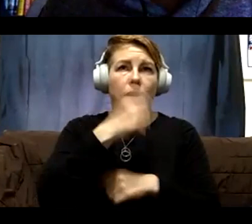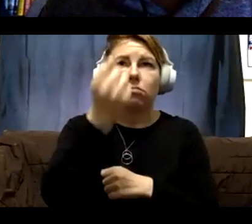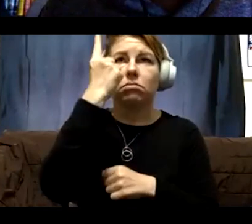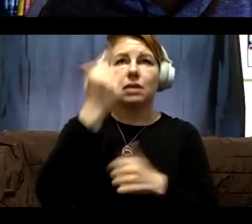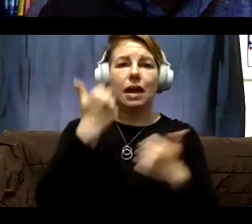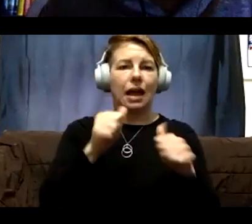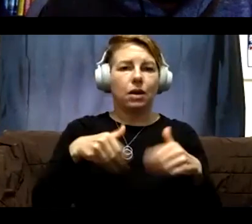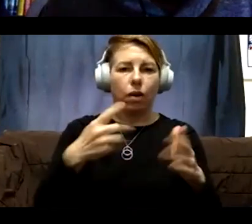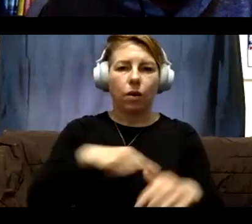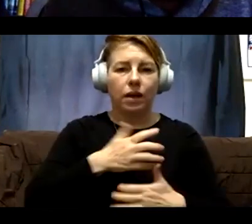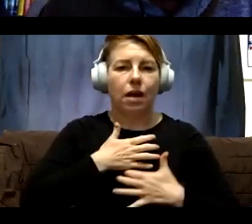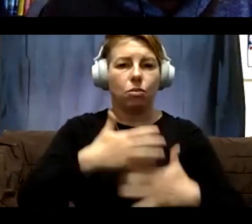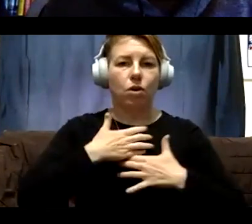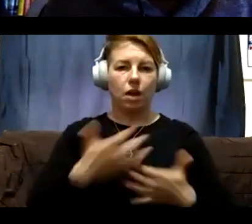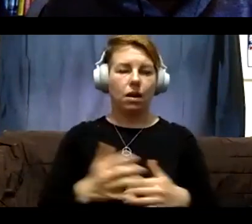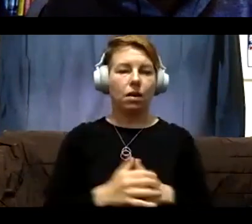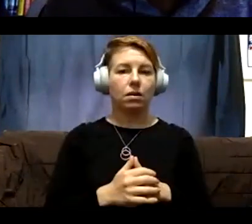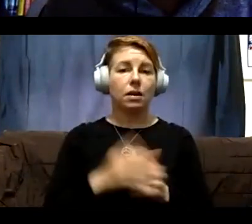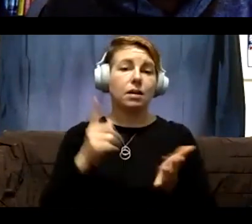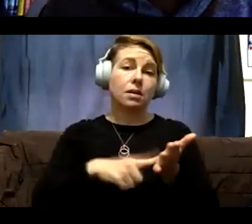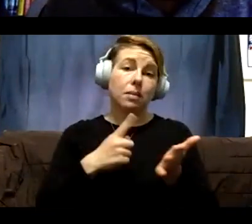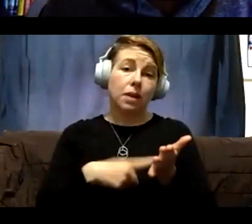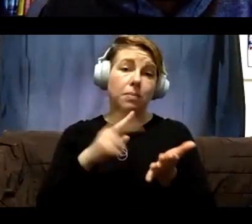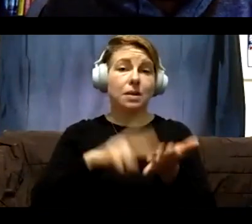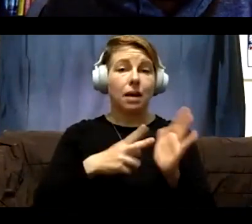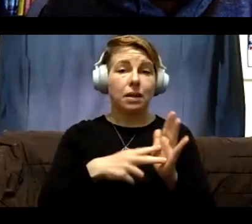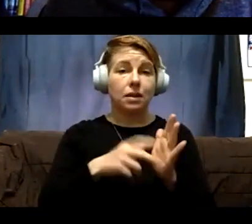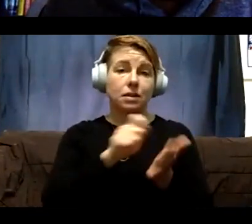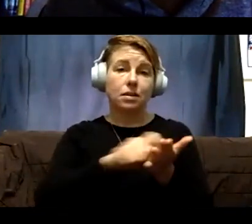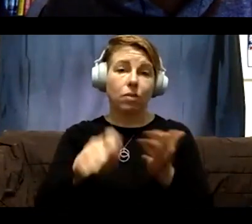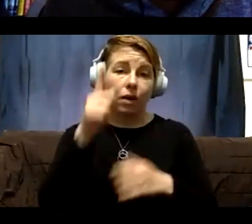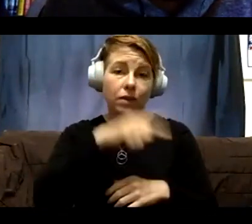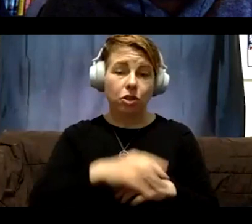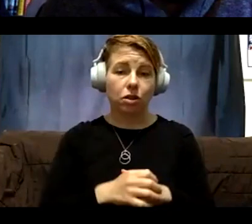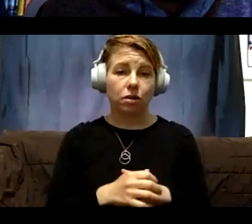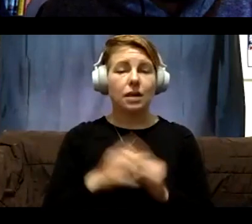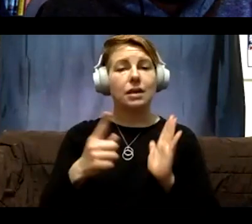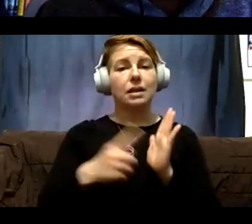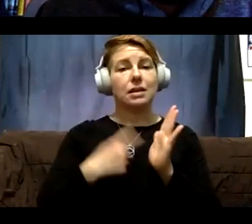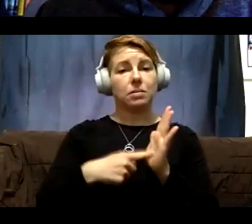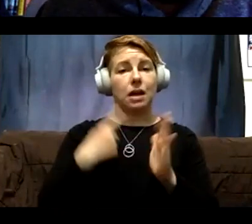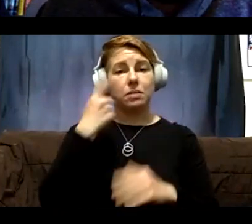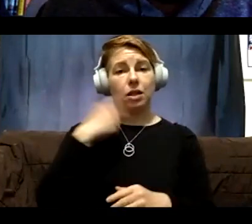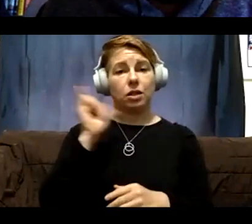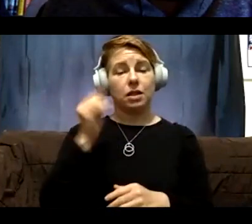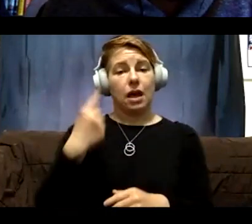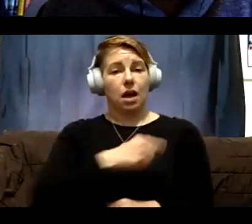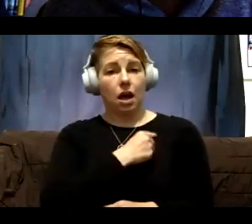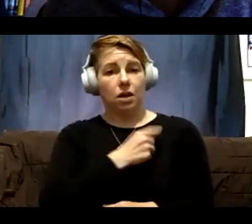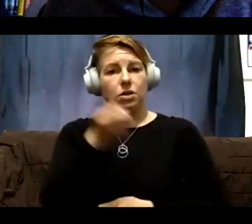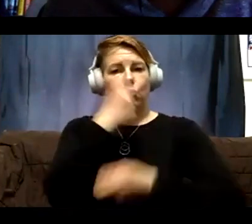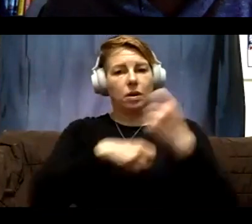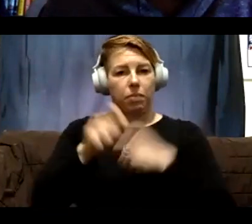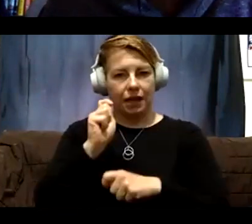Sometimes that looks like writing fiction, and sometimes it looks like us replacing the anthropologist